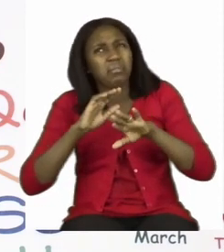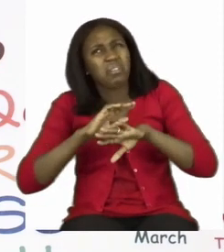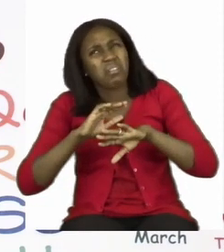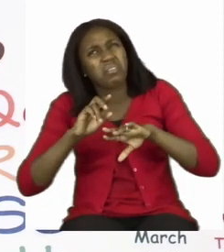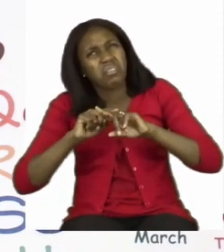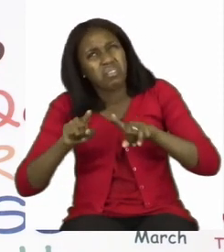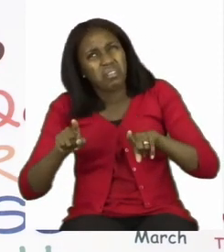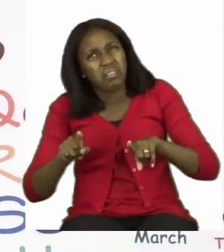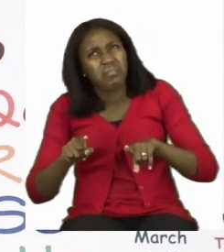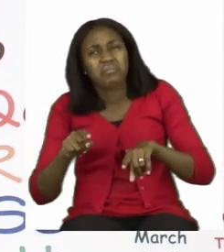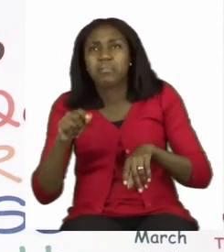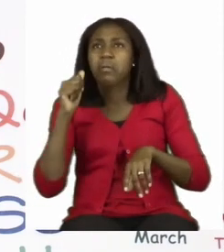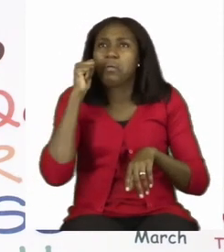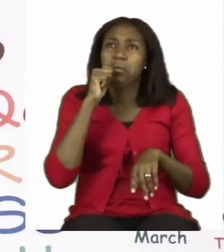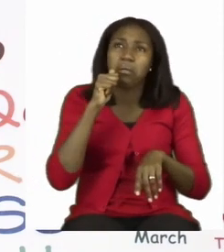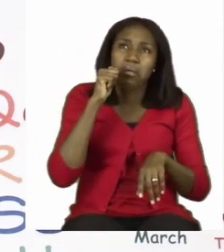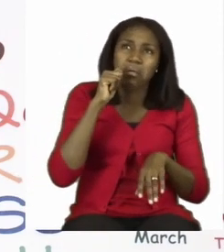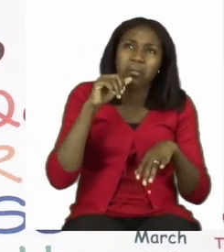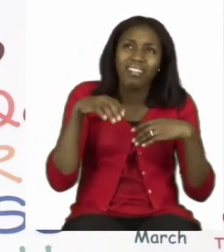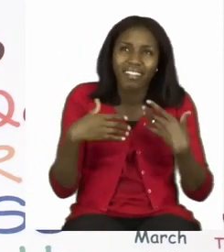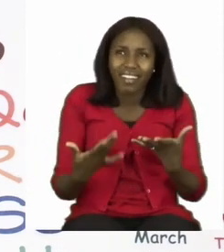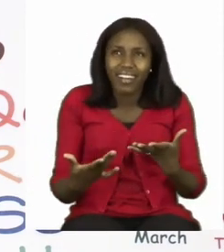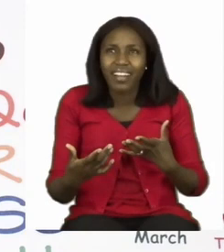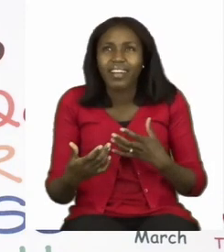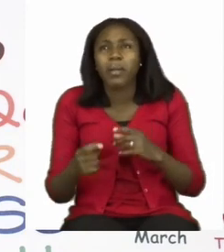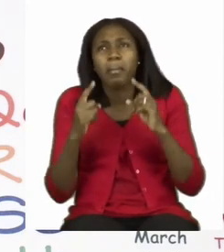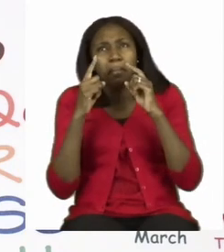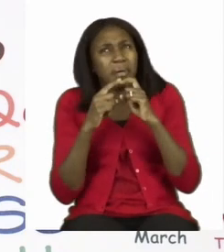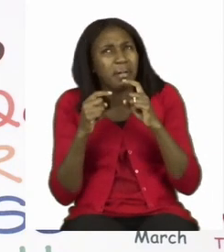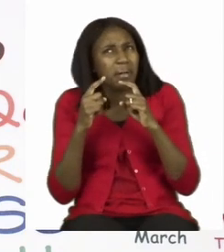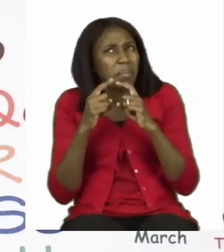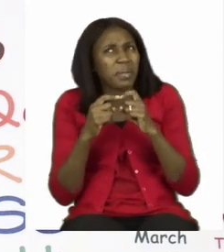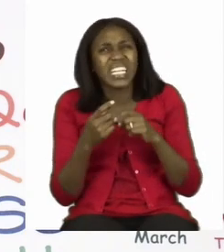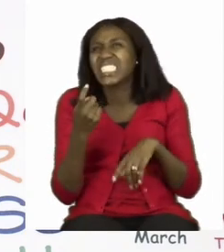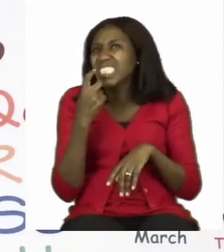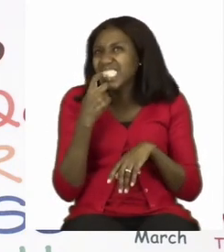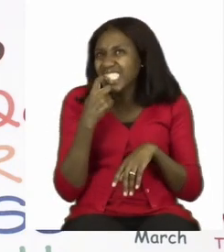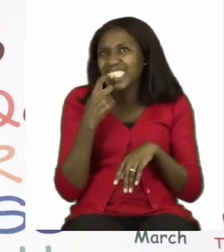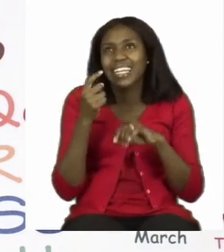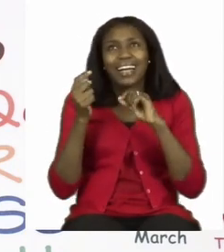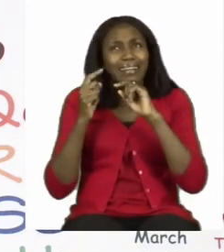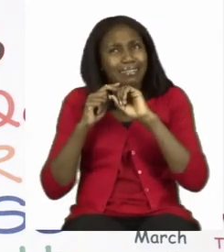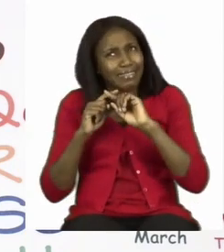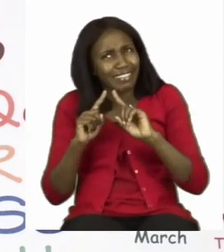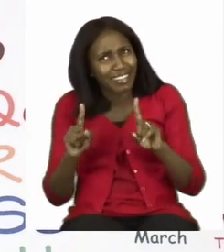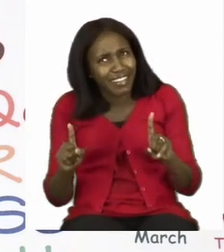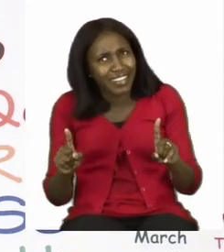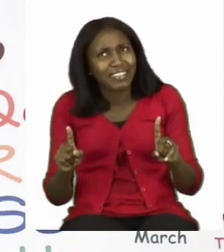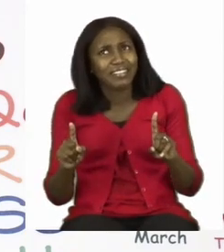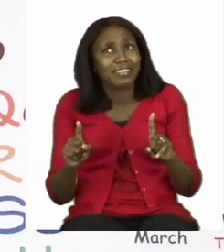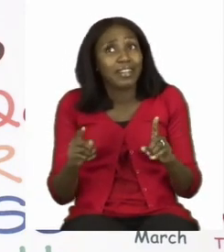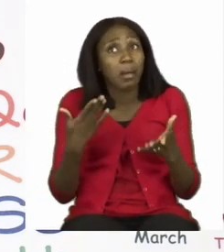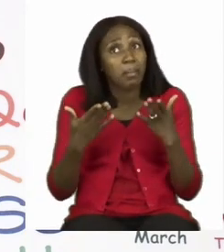ones as well. So these are the different plants that you may or may not